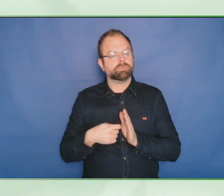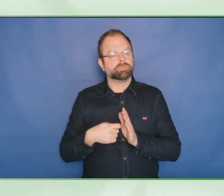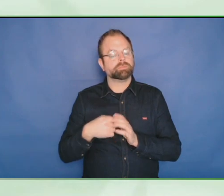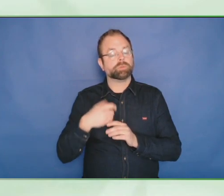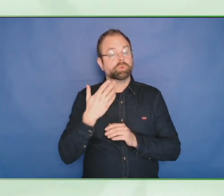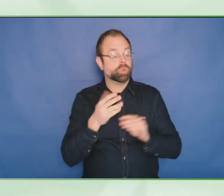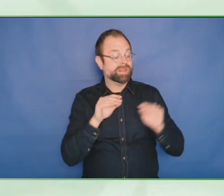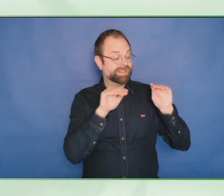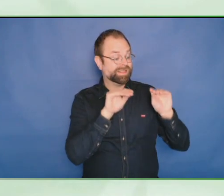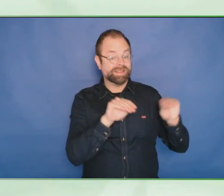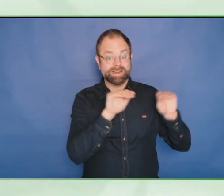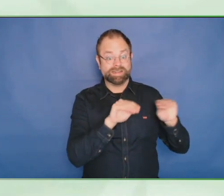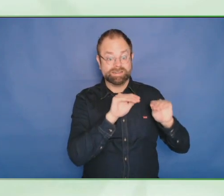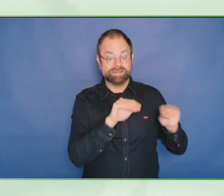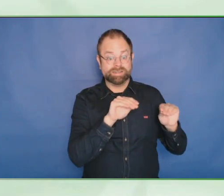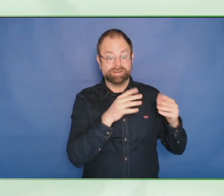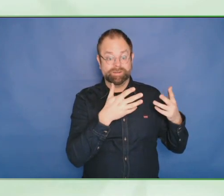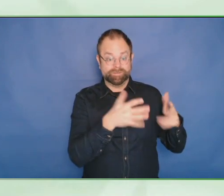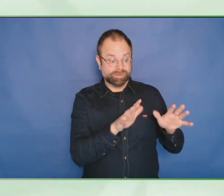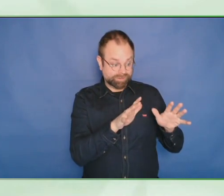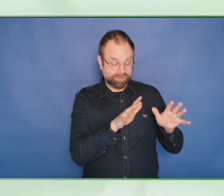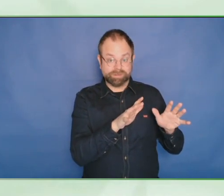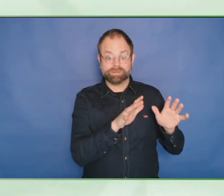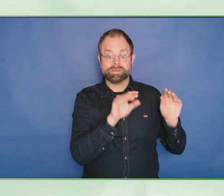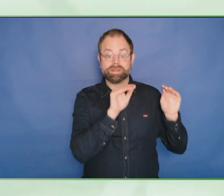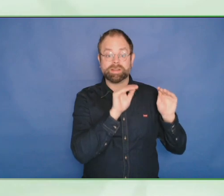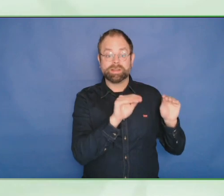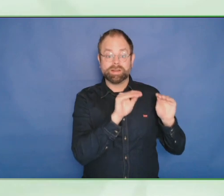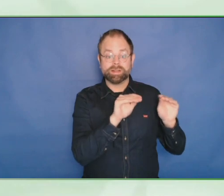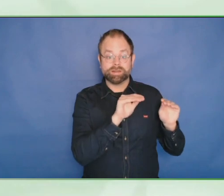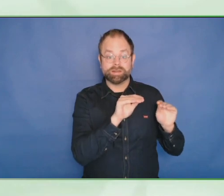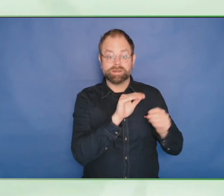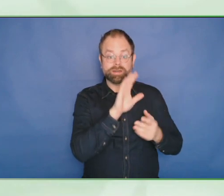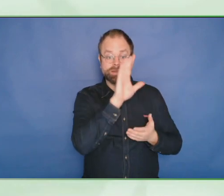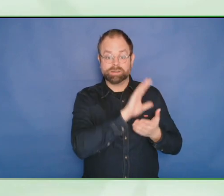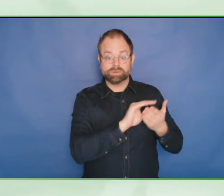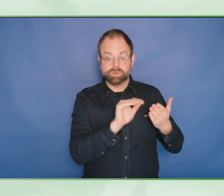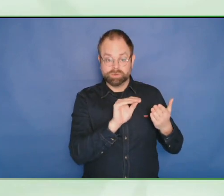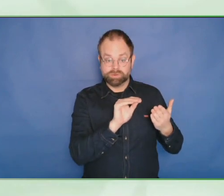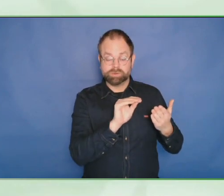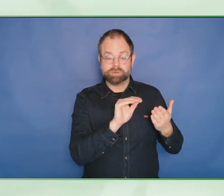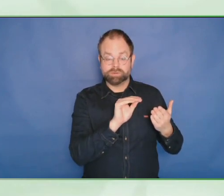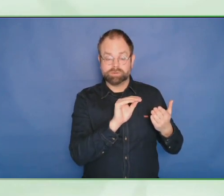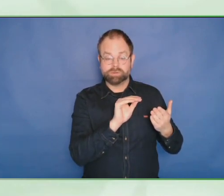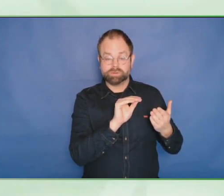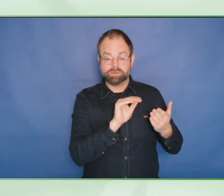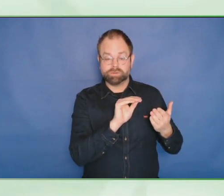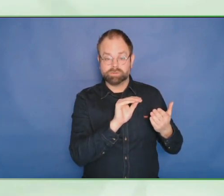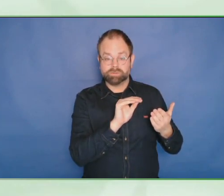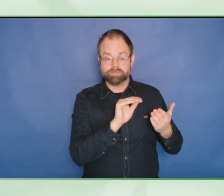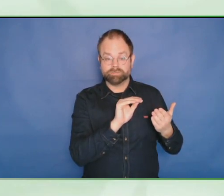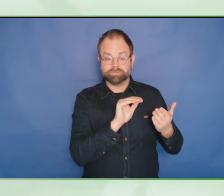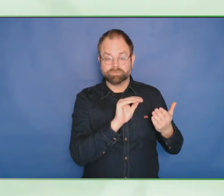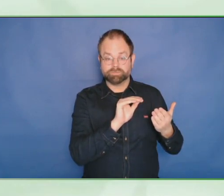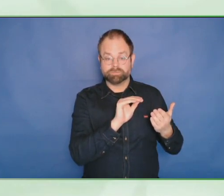the results change, okay, so the father can say, I